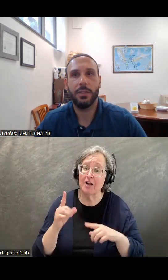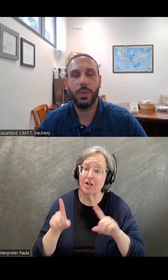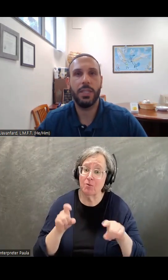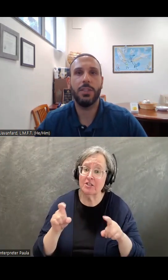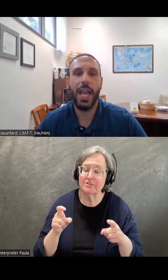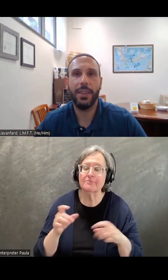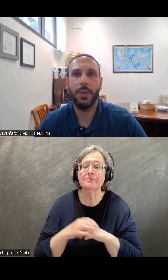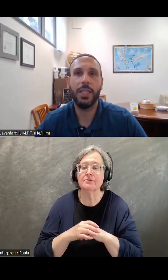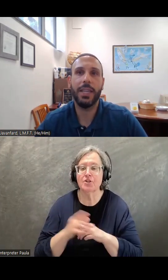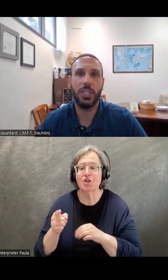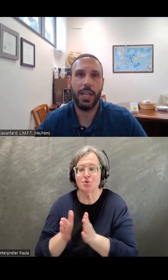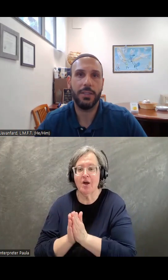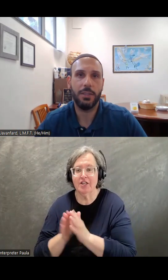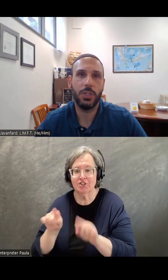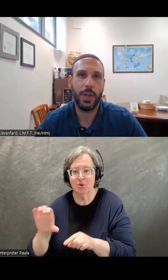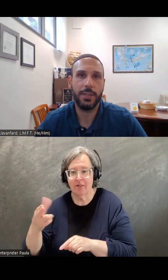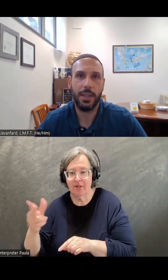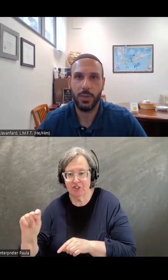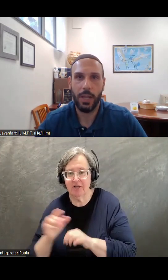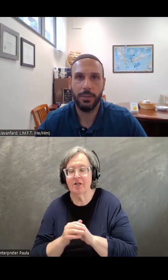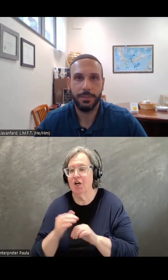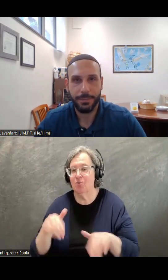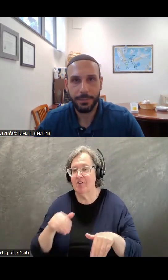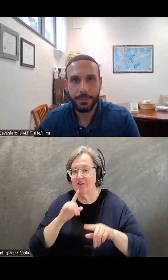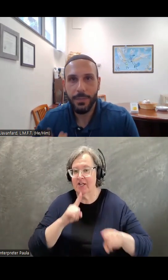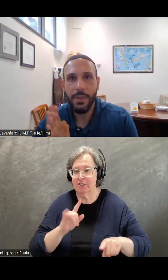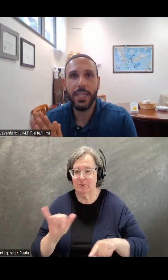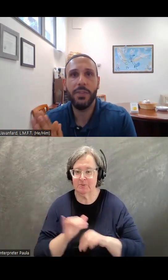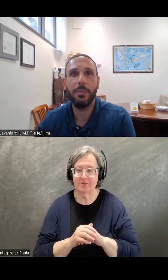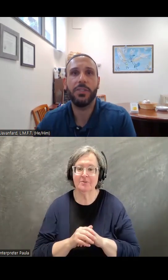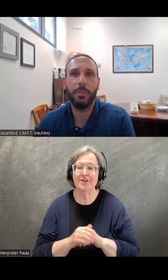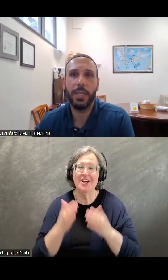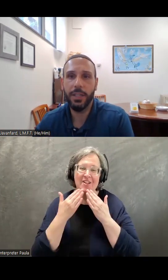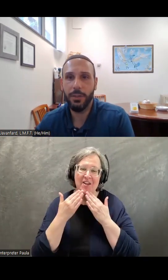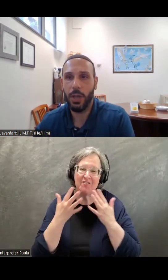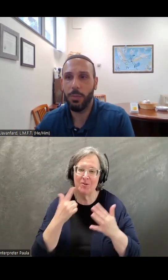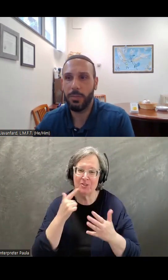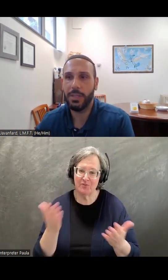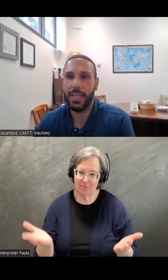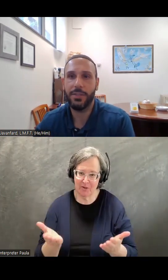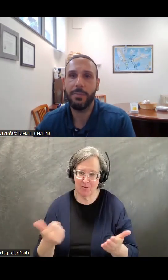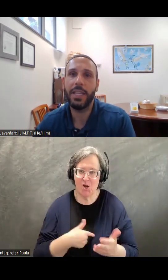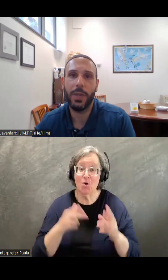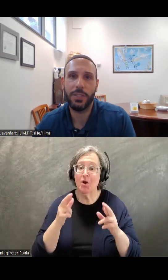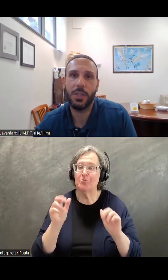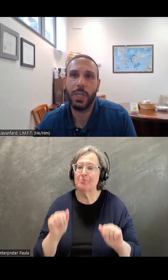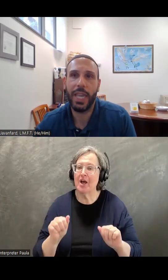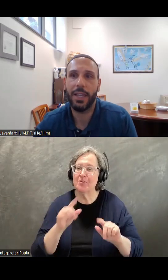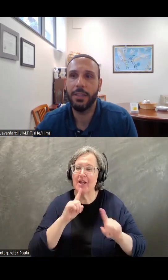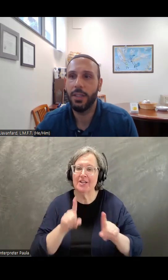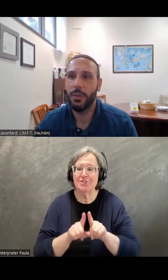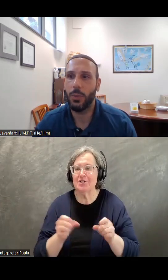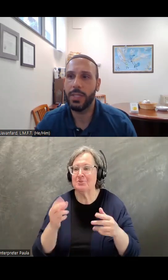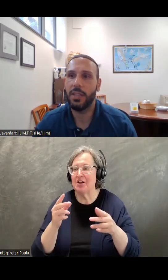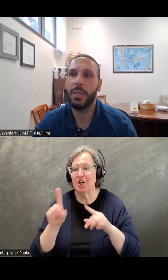asked within the chat that we didn't get a chance to address as well. Thank you very much for being here. We hope to be able to answer as many questions as we